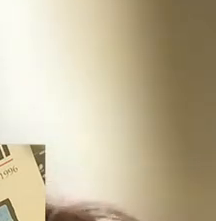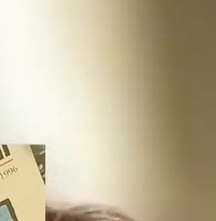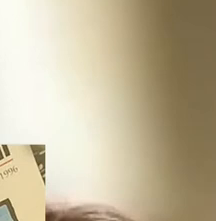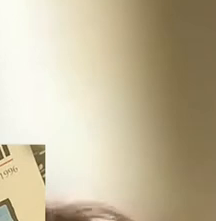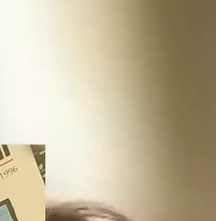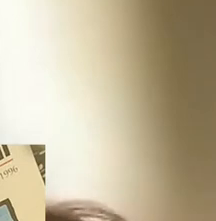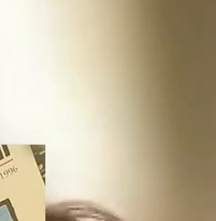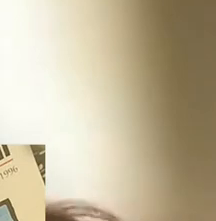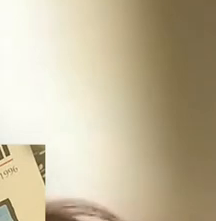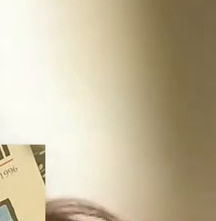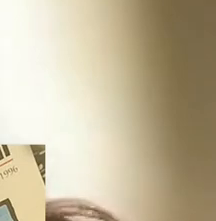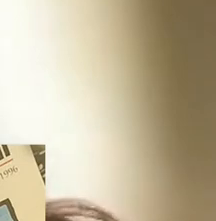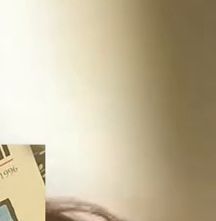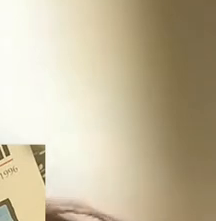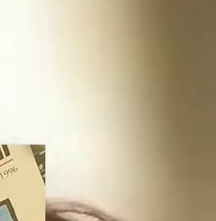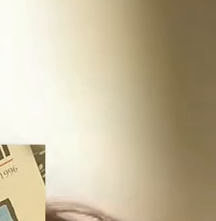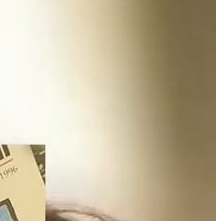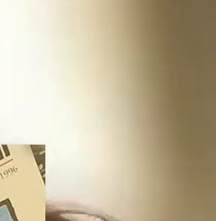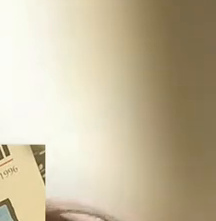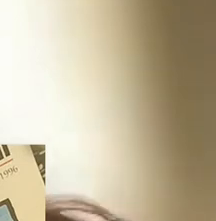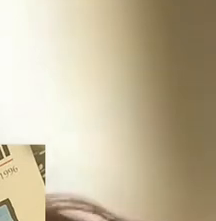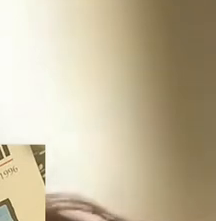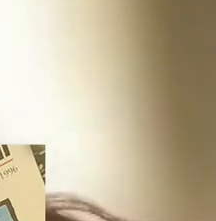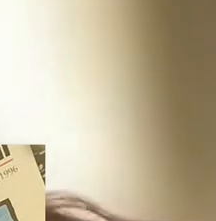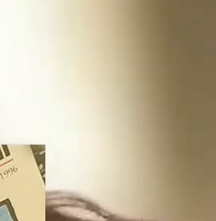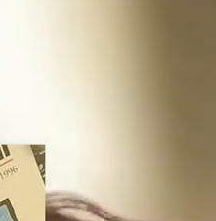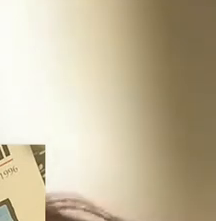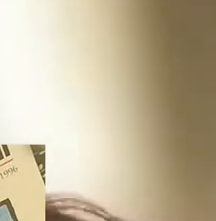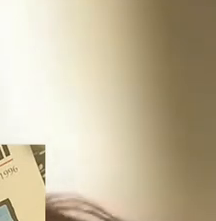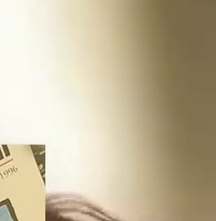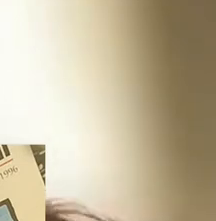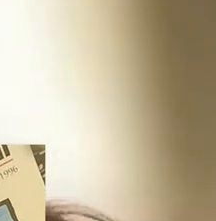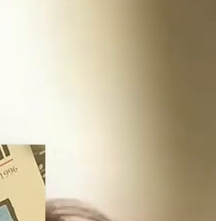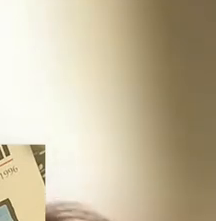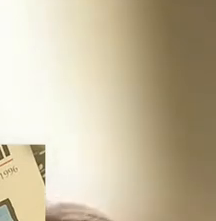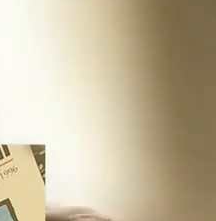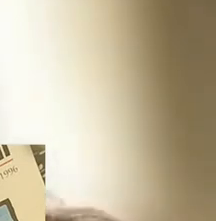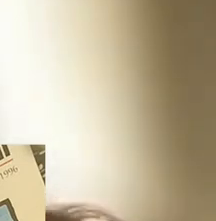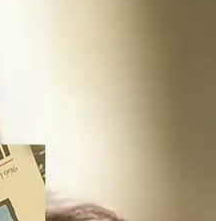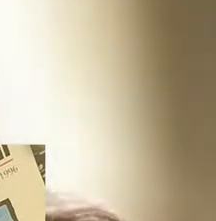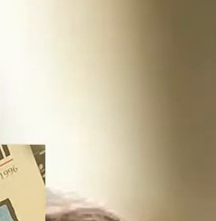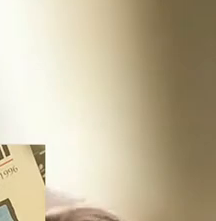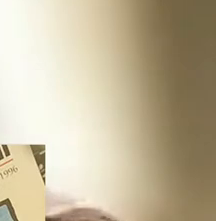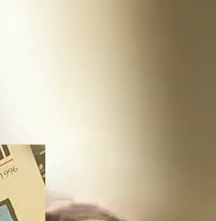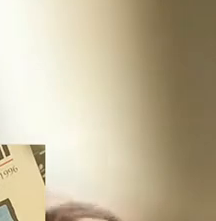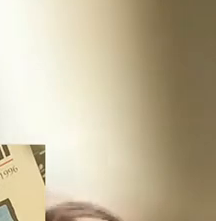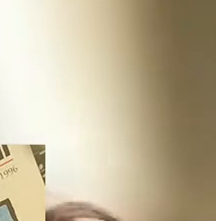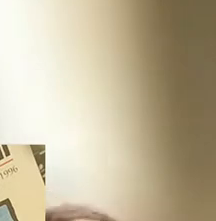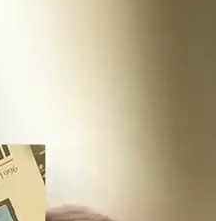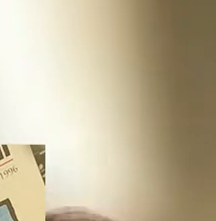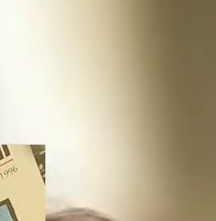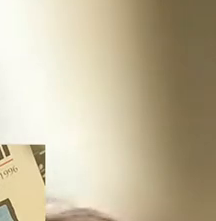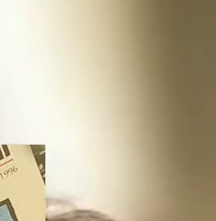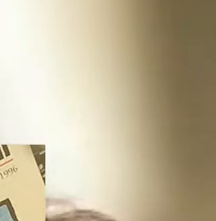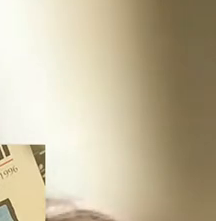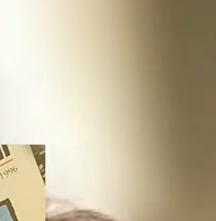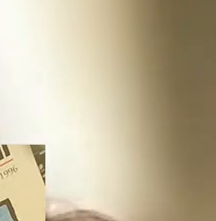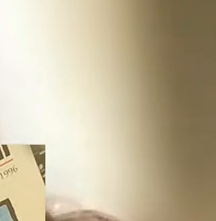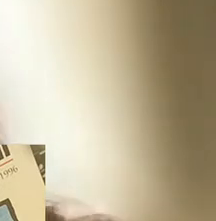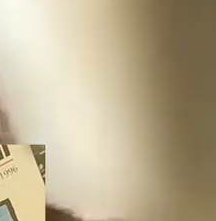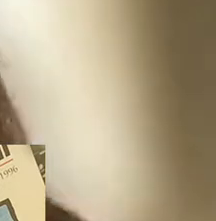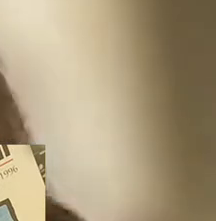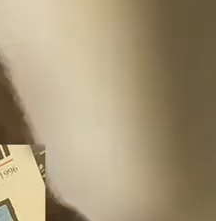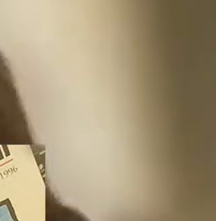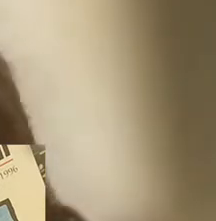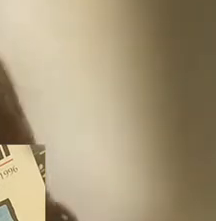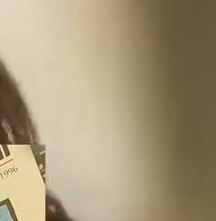significant failure to address the issues about 2025 will result in severe repercussions the longer we remain on this list the more challenging it